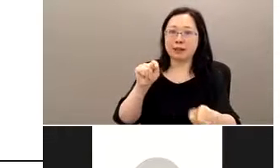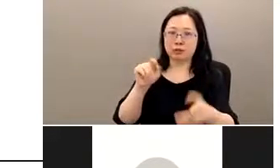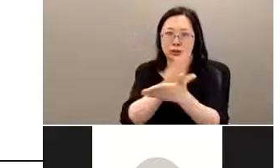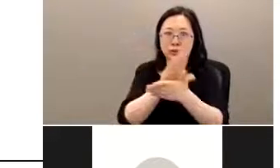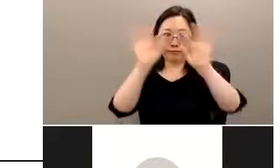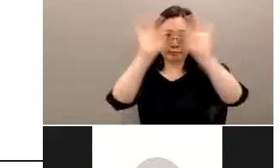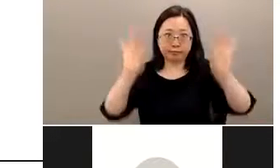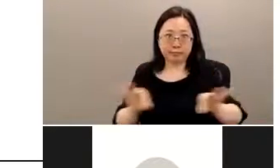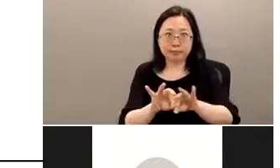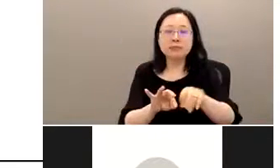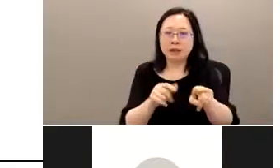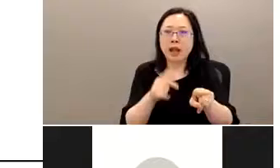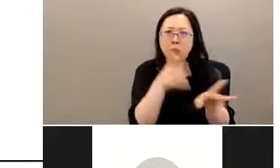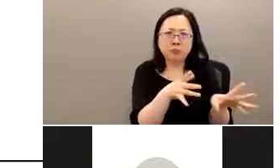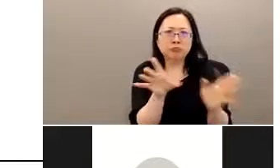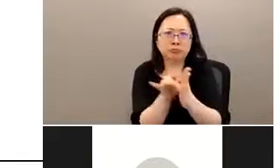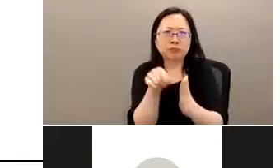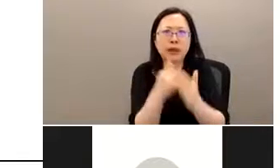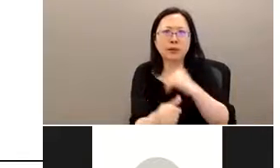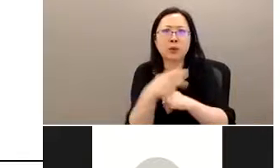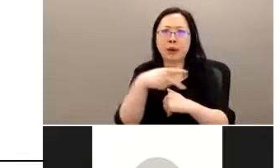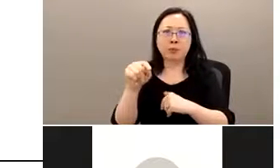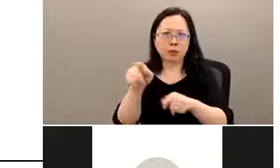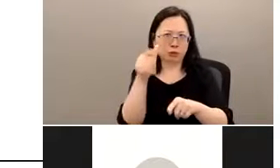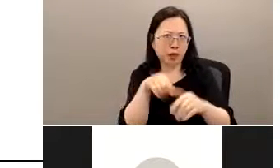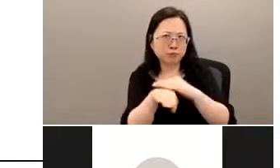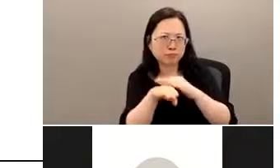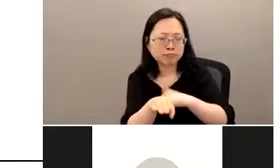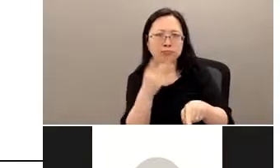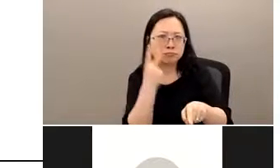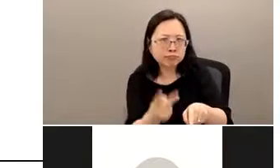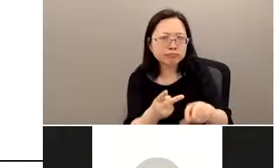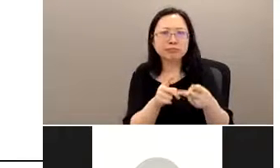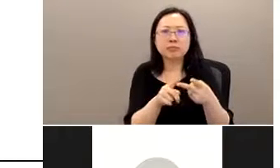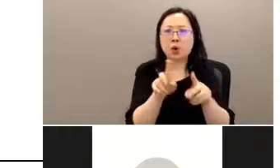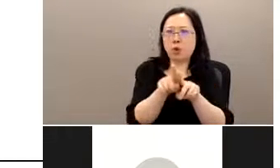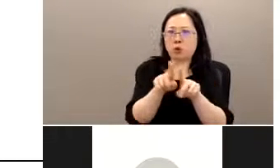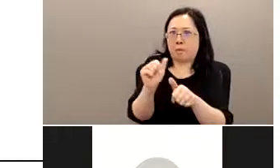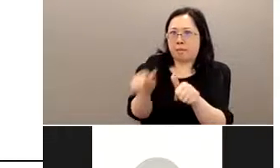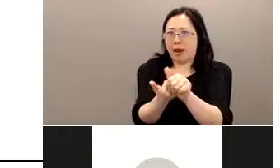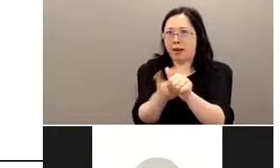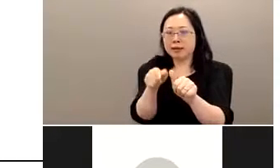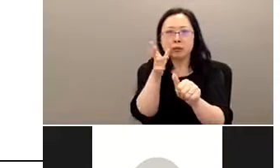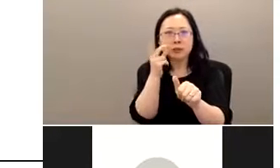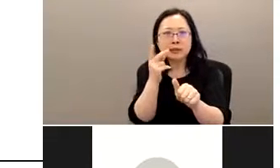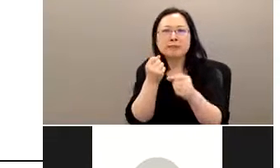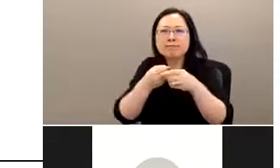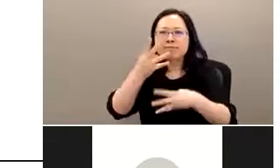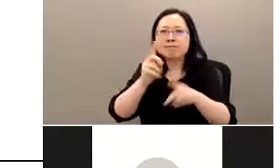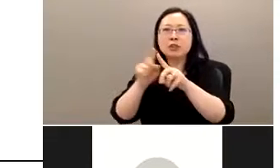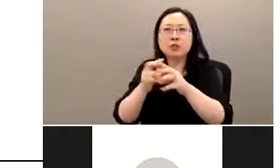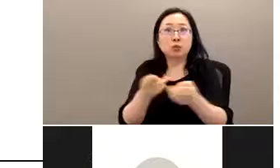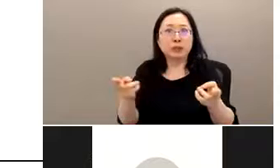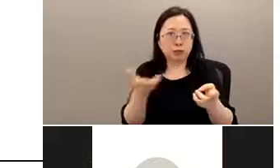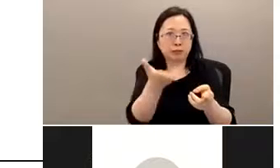with a PowerPoint for you to access. And it has on the back a listing of the resources that are